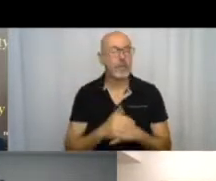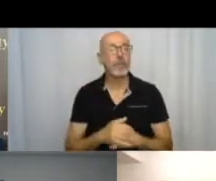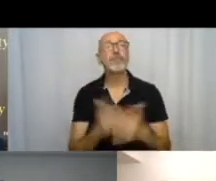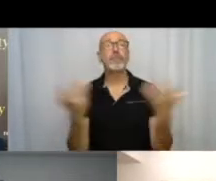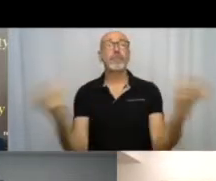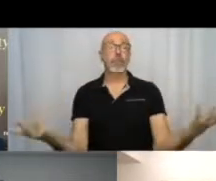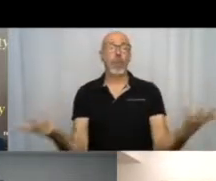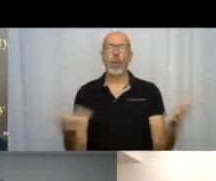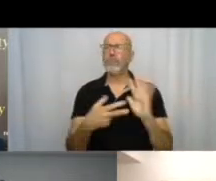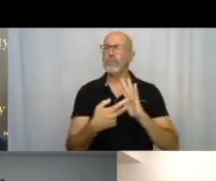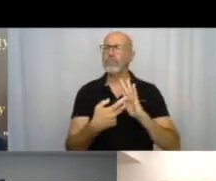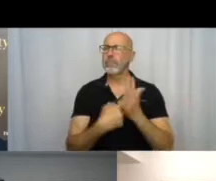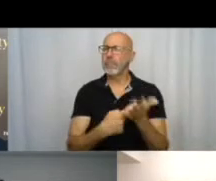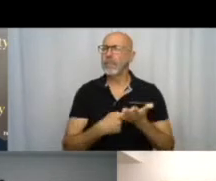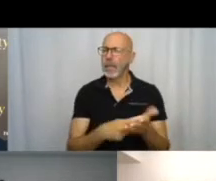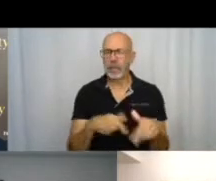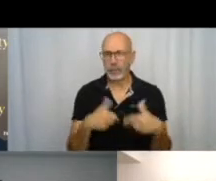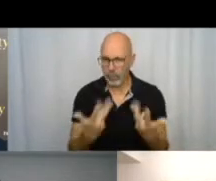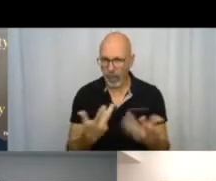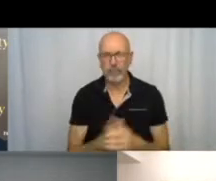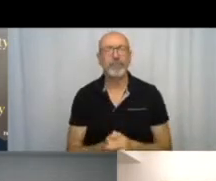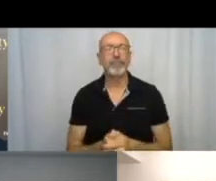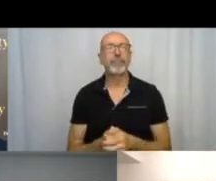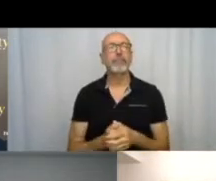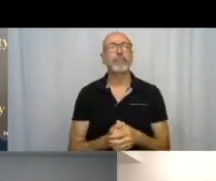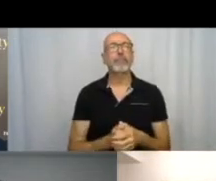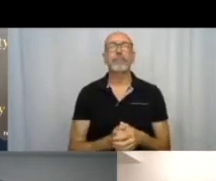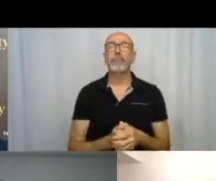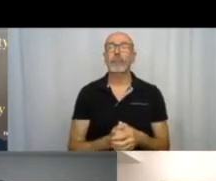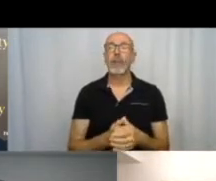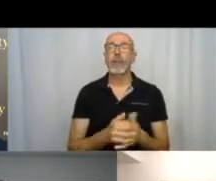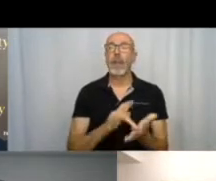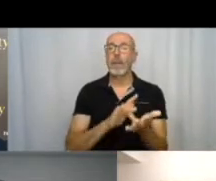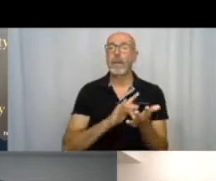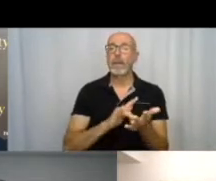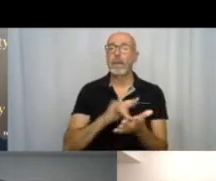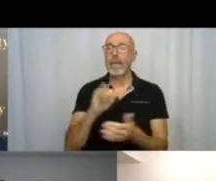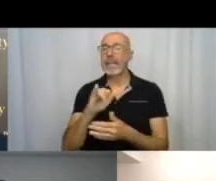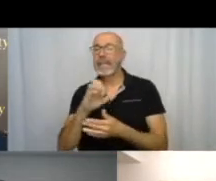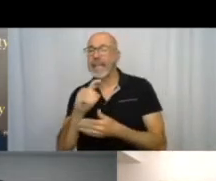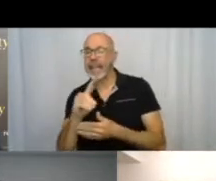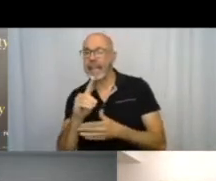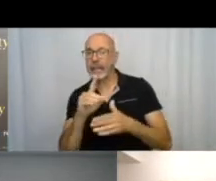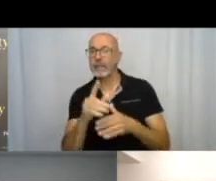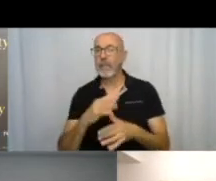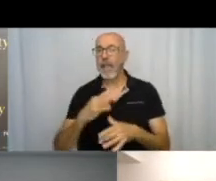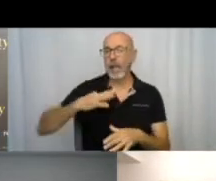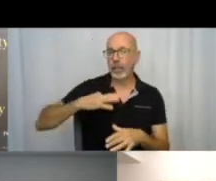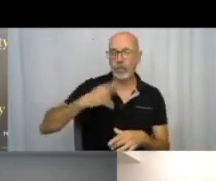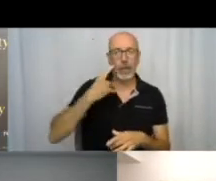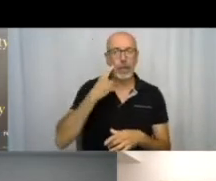are we talking about? We are talking about Medicaid eligibility to be able to